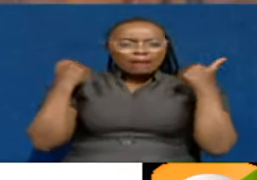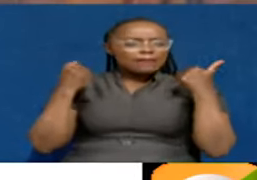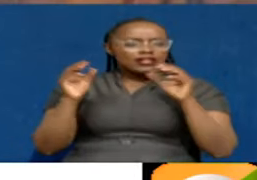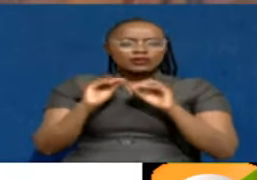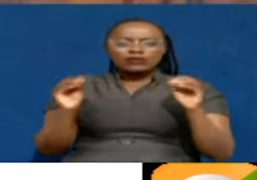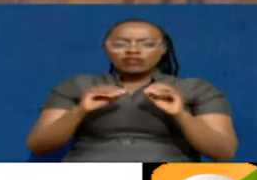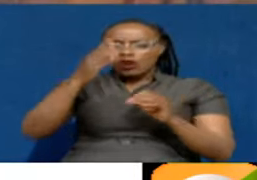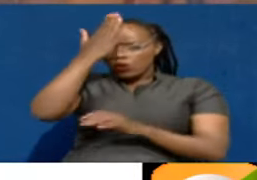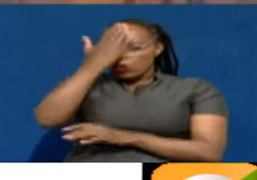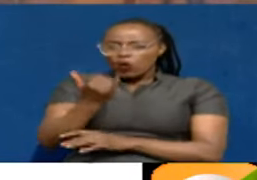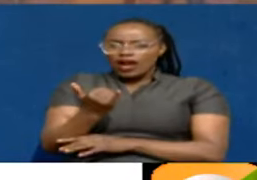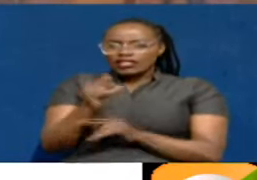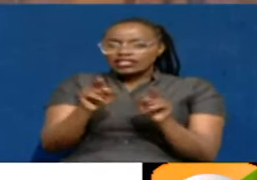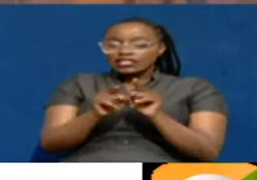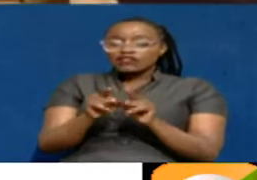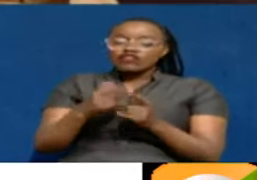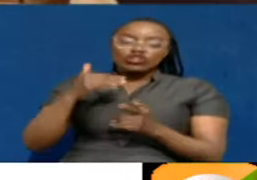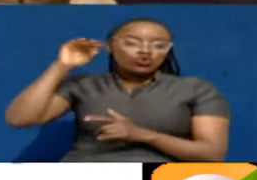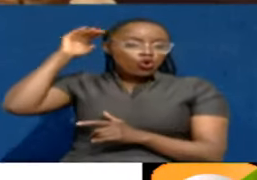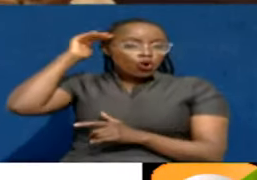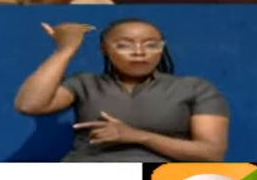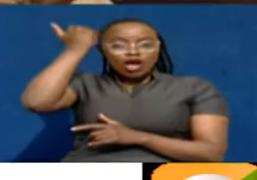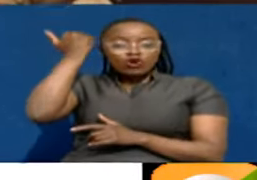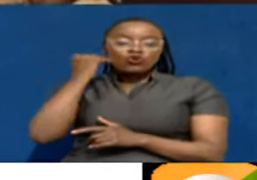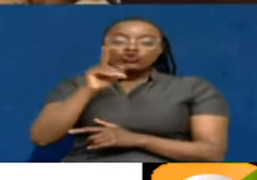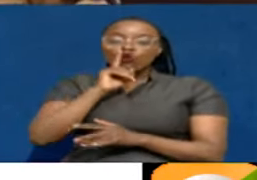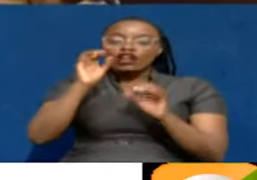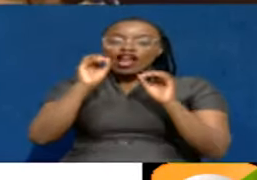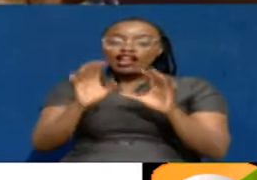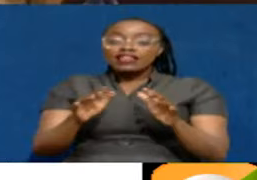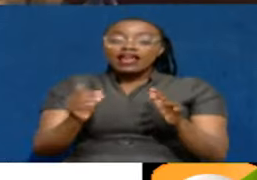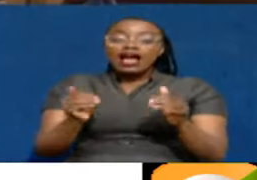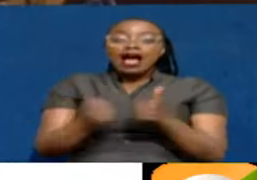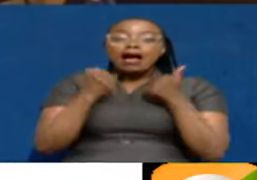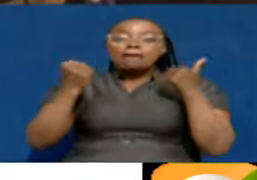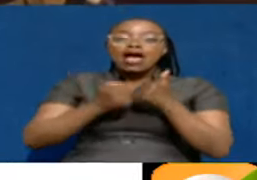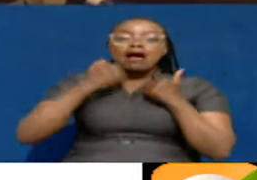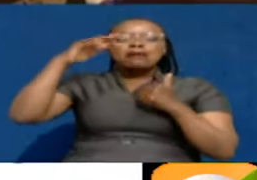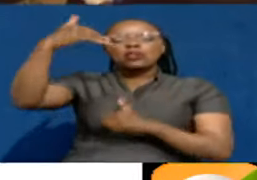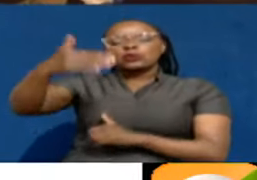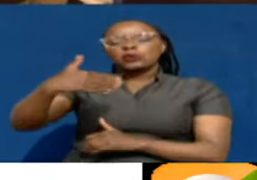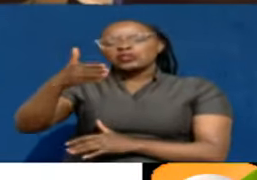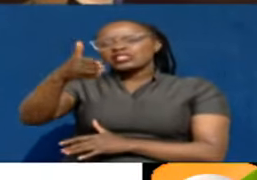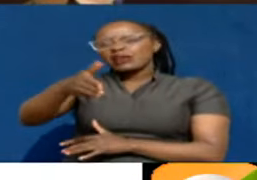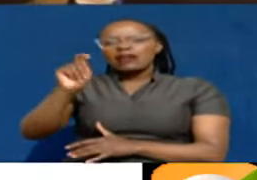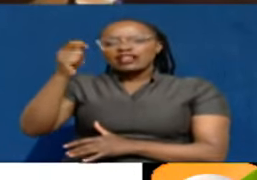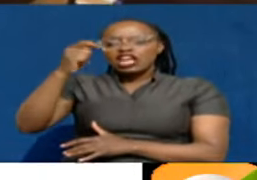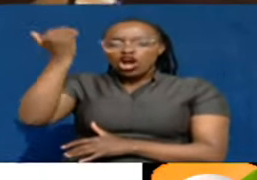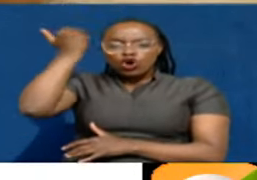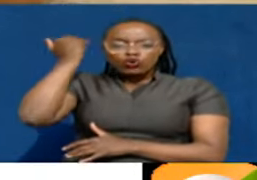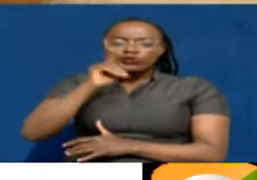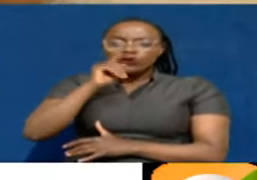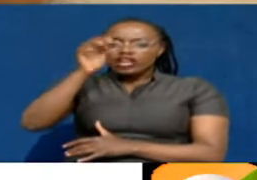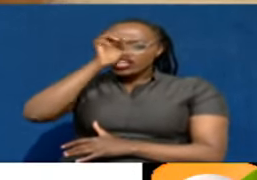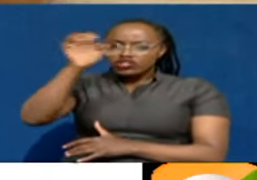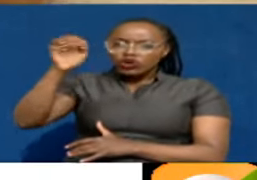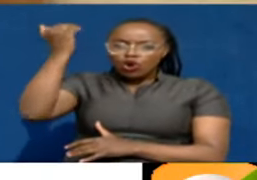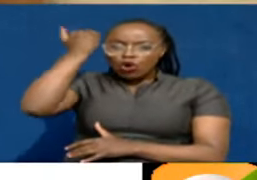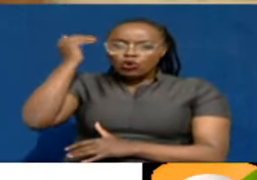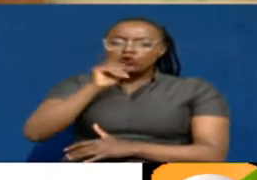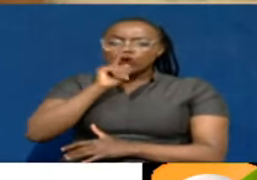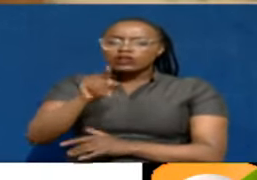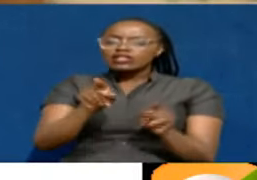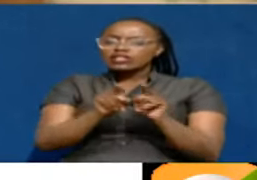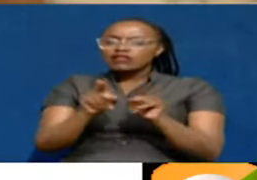happens. Mm. And it's because of contempt of court, something that happens here in Kenya on a regular basis. Court orders are ignored. Court orders